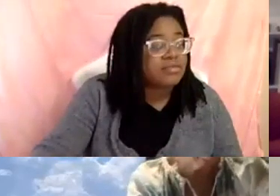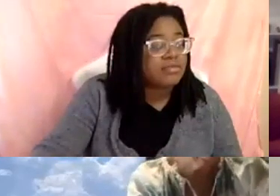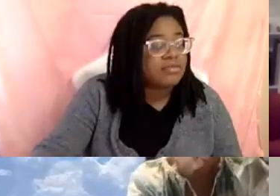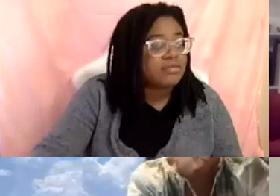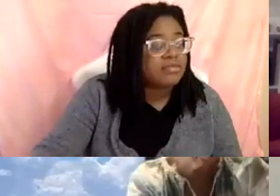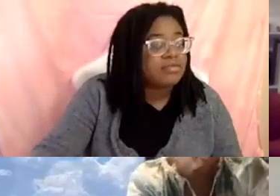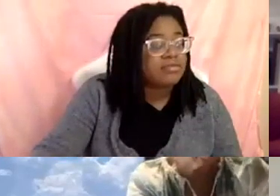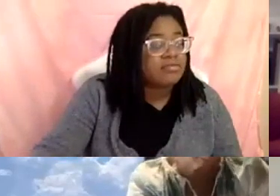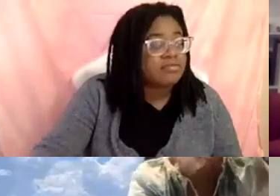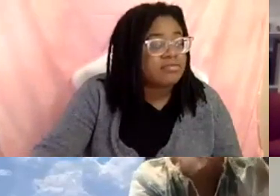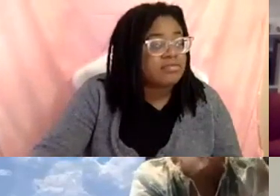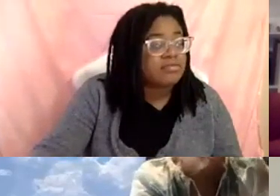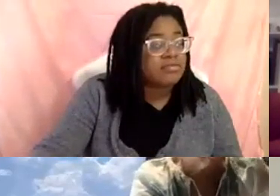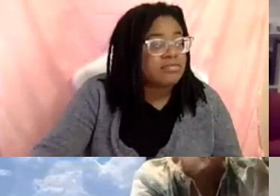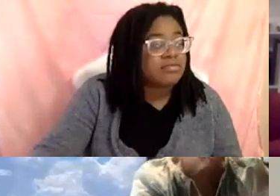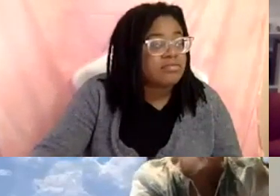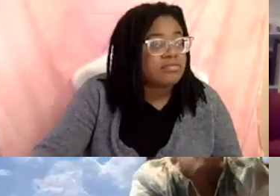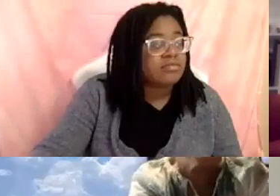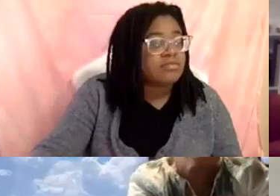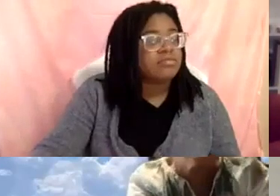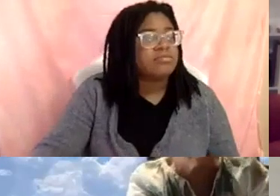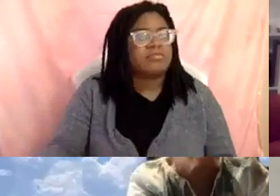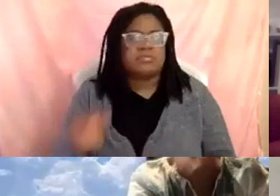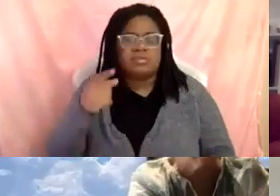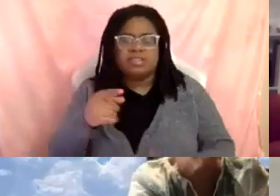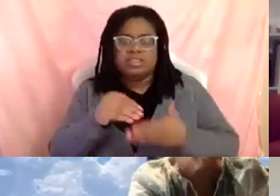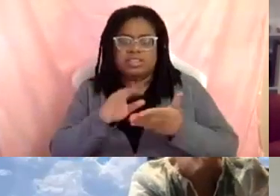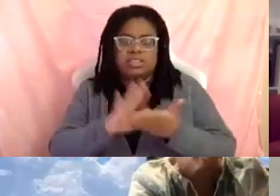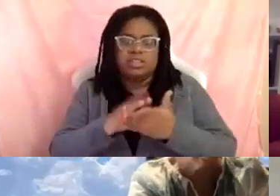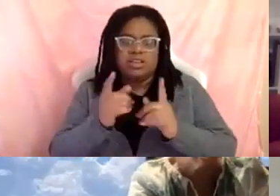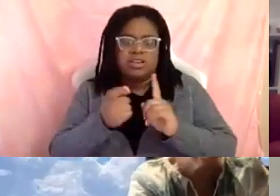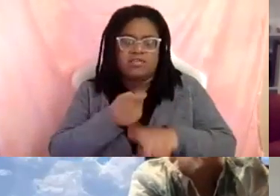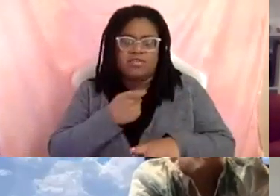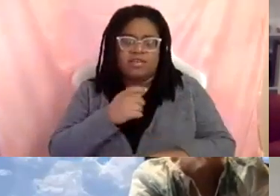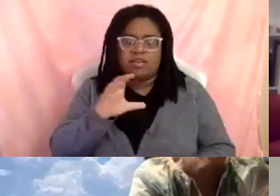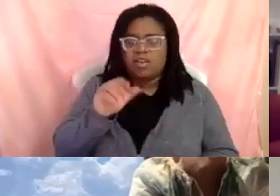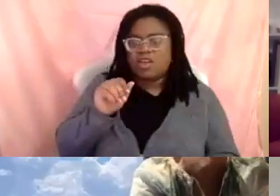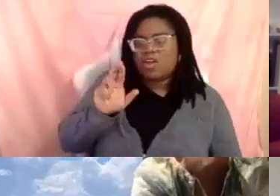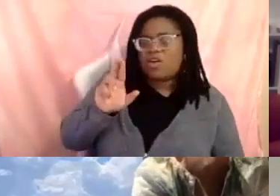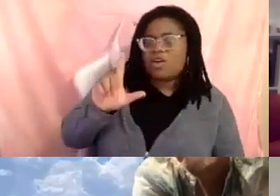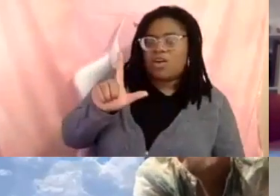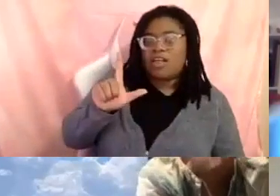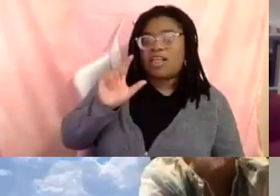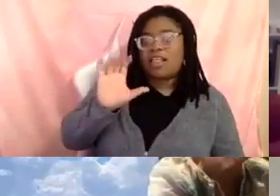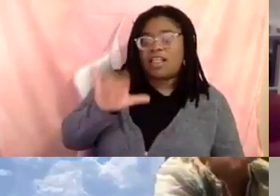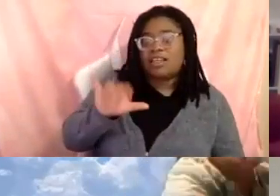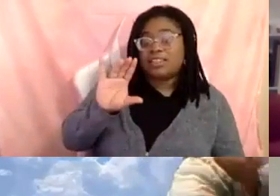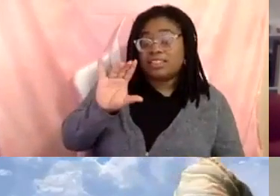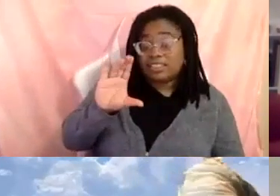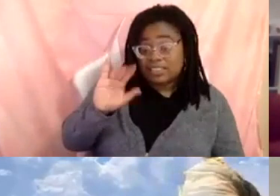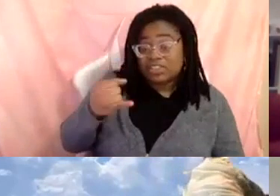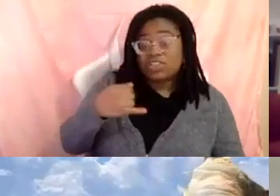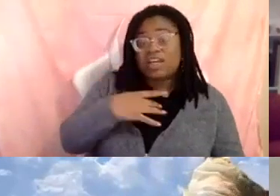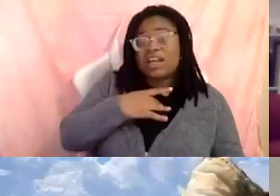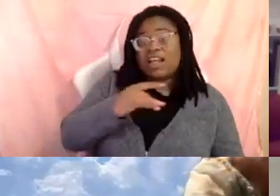And then there's a note here from Carolyn B, who says, CJ, I love the visual energy